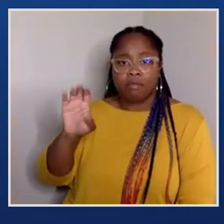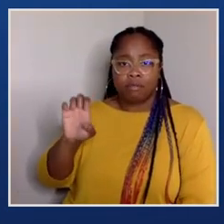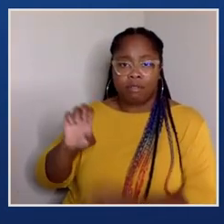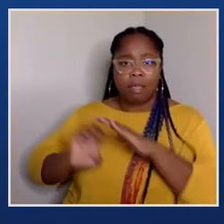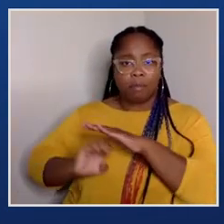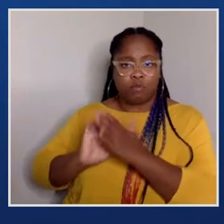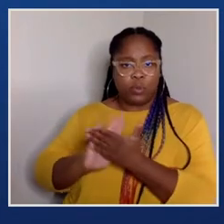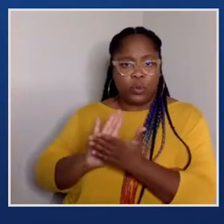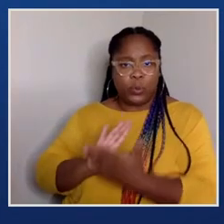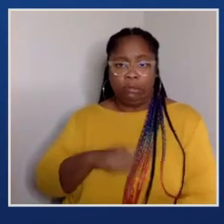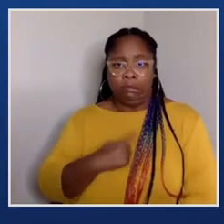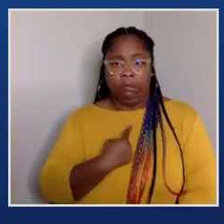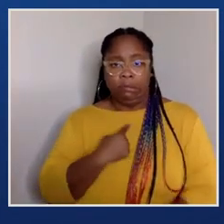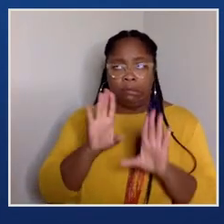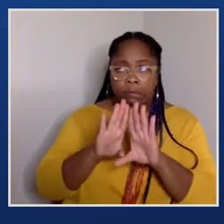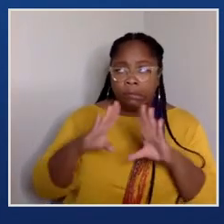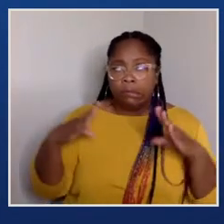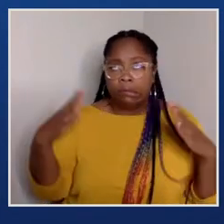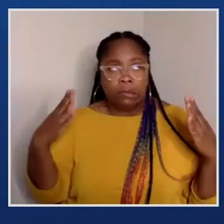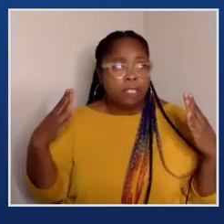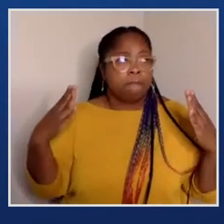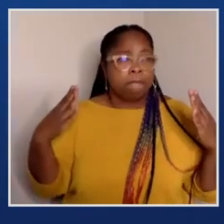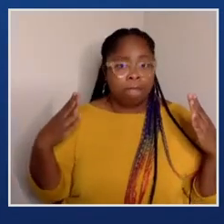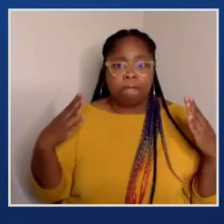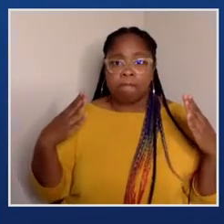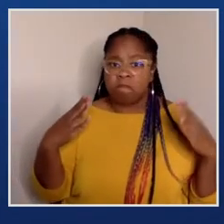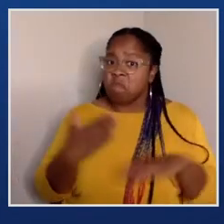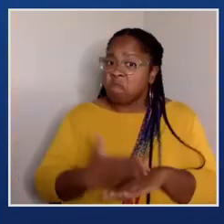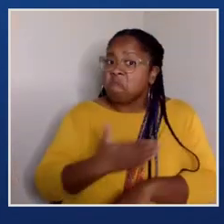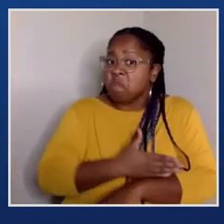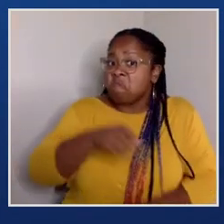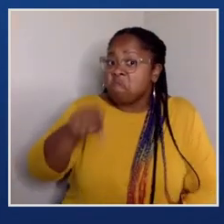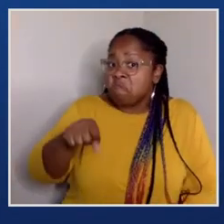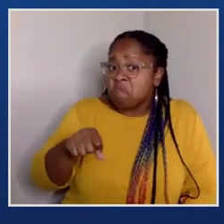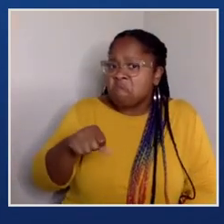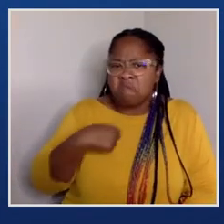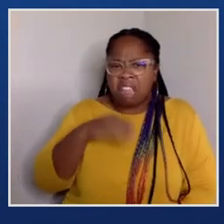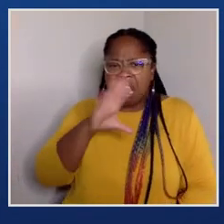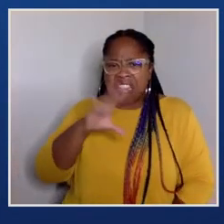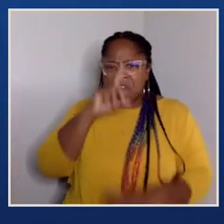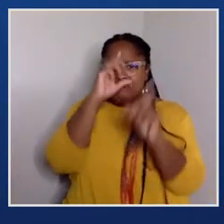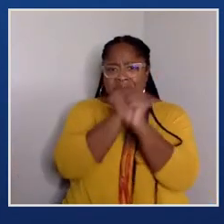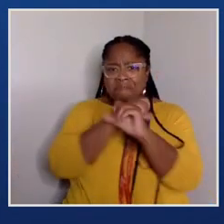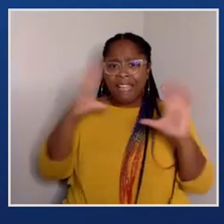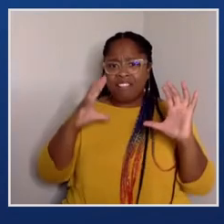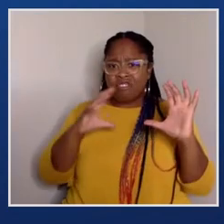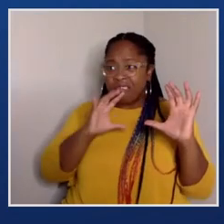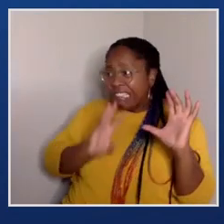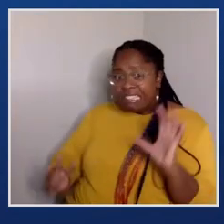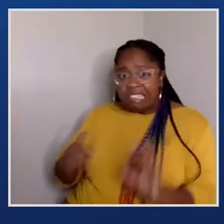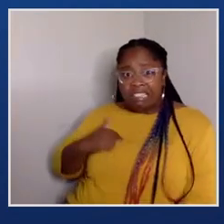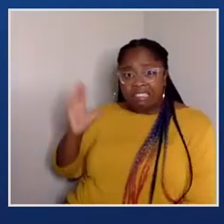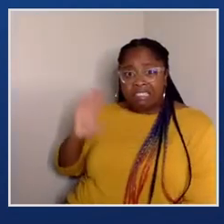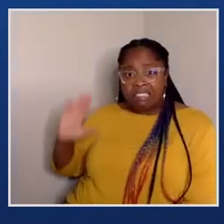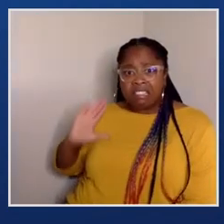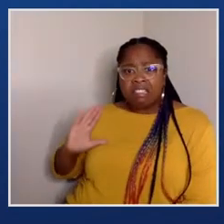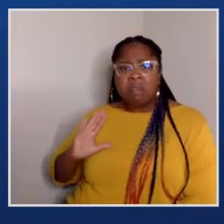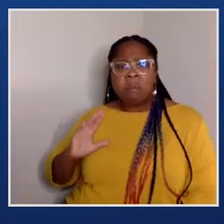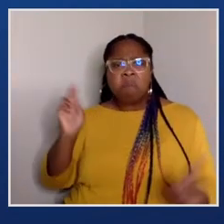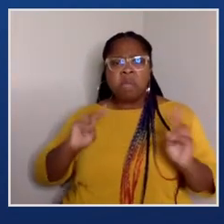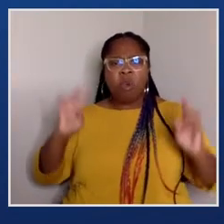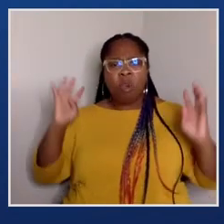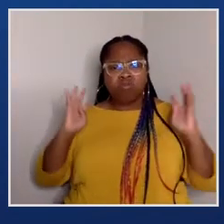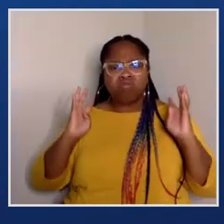I would have never imagined at 6 years old, as I walked through angry mobs of people screaming and throwing things, that